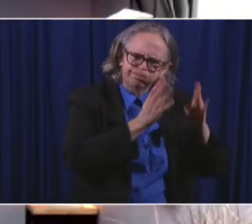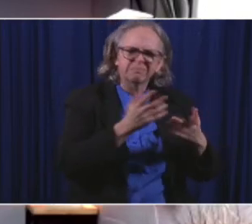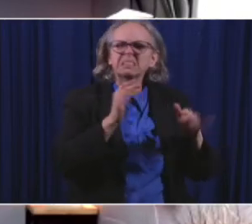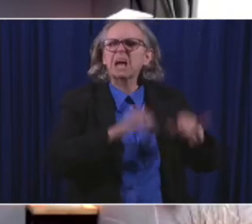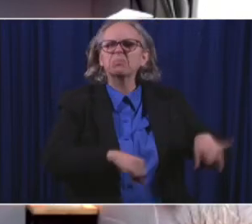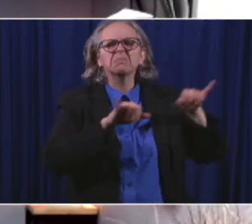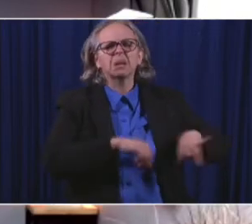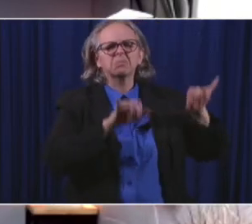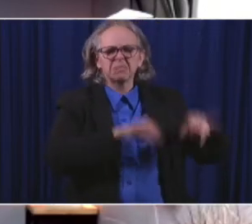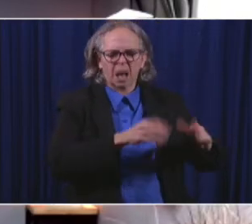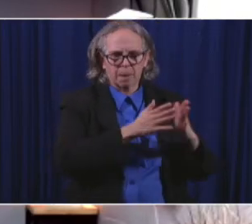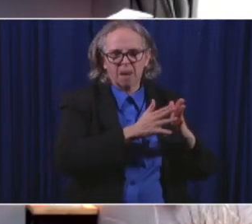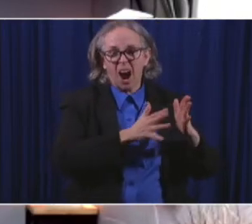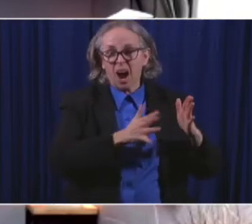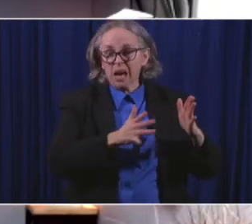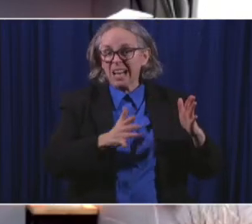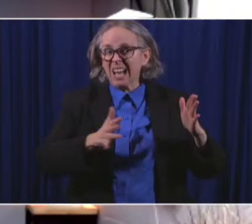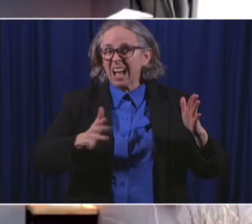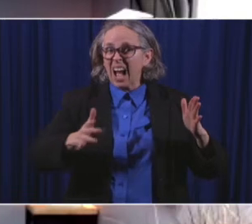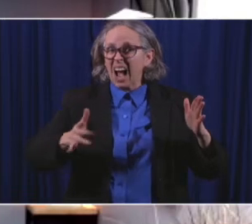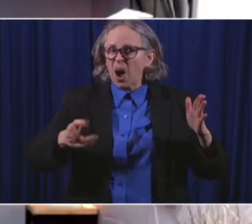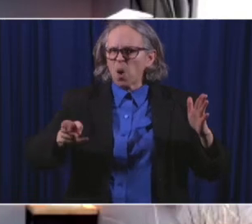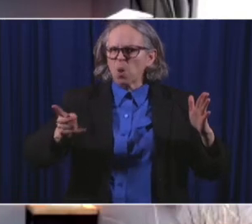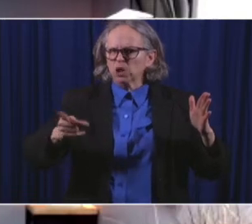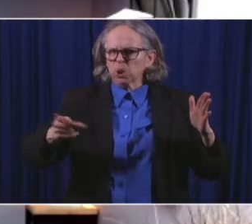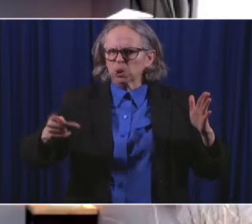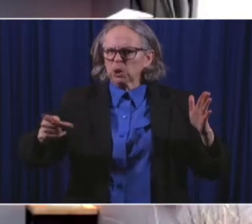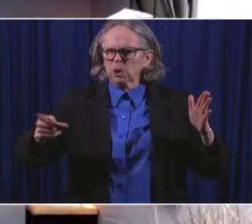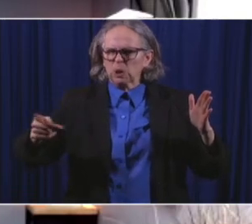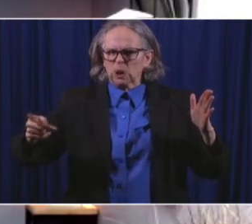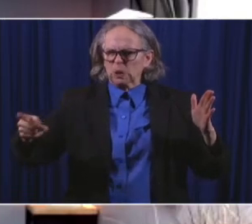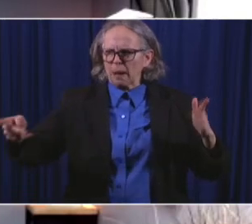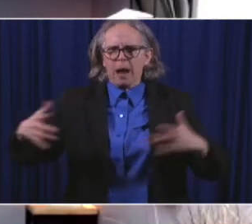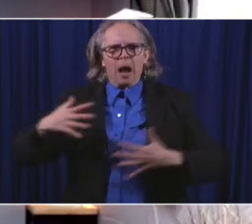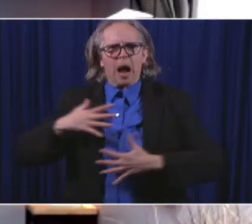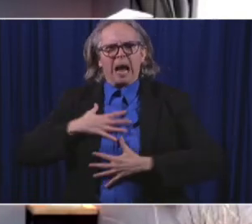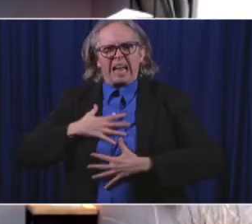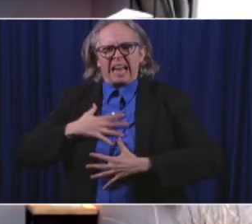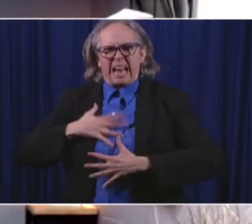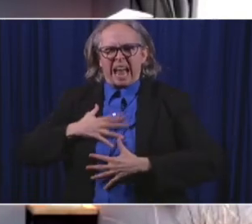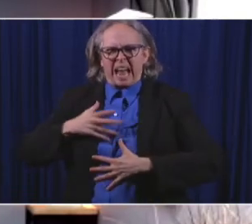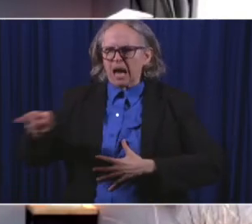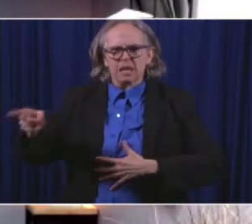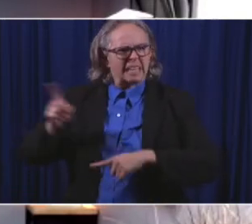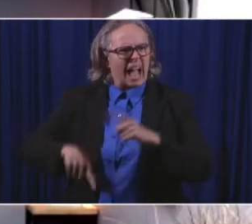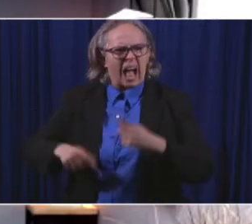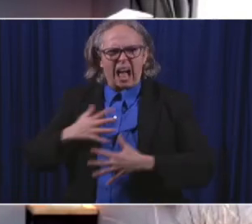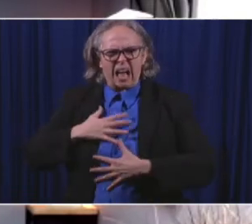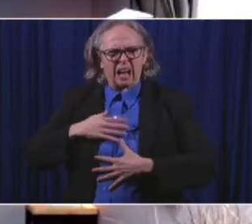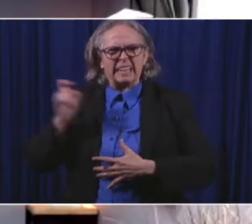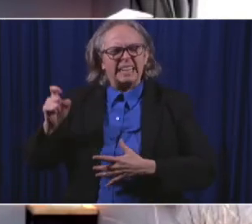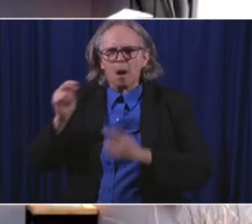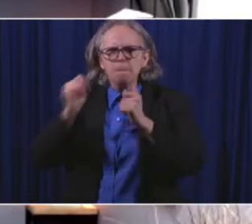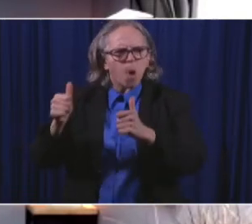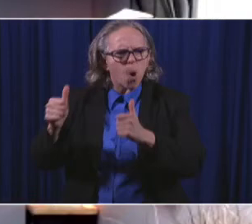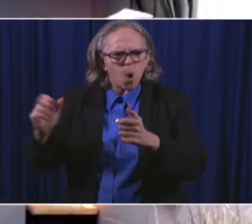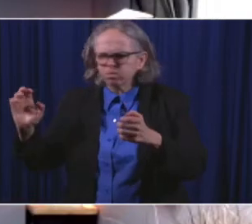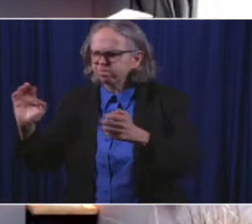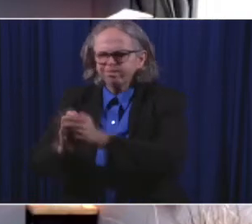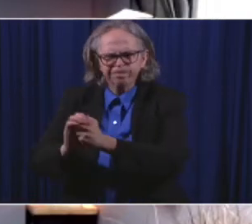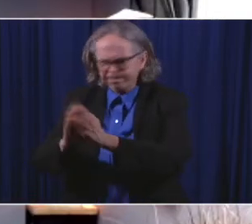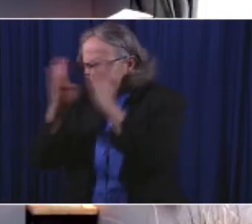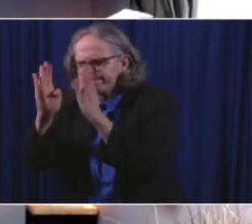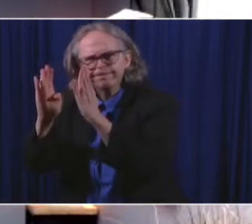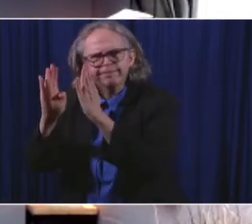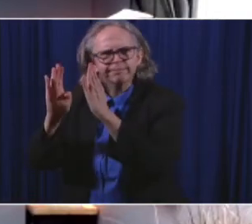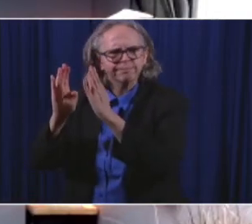Other patients come in respiratory distress. They require immediate attention. A lot of times we intubate